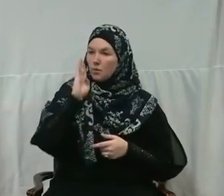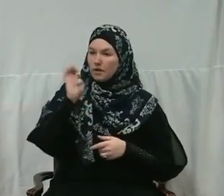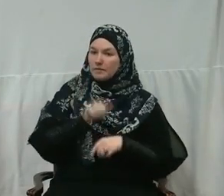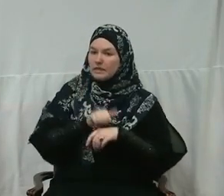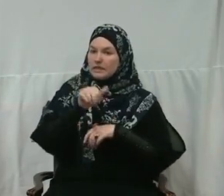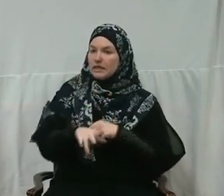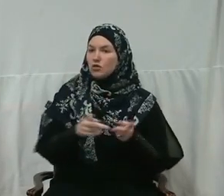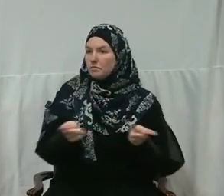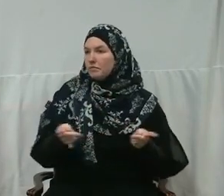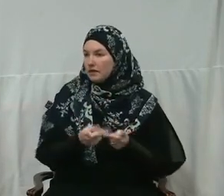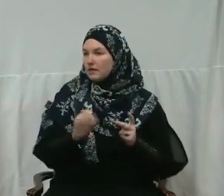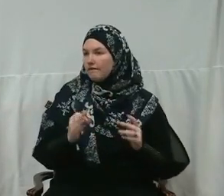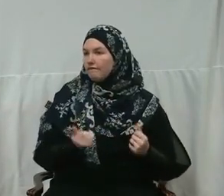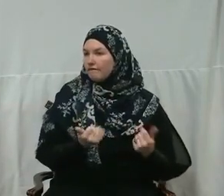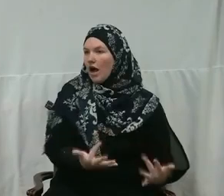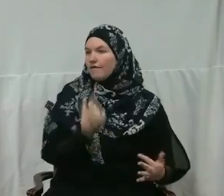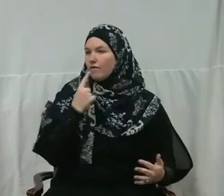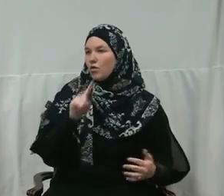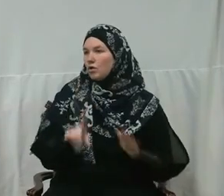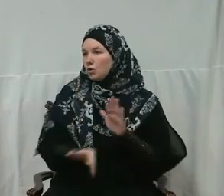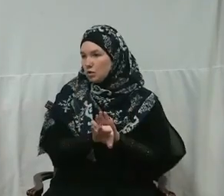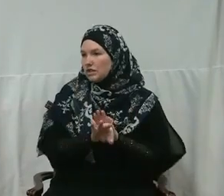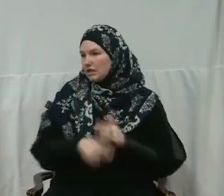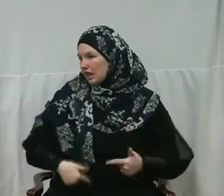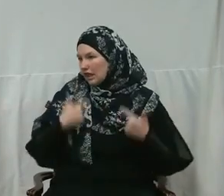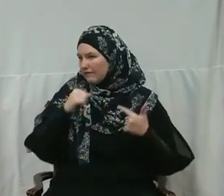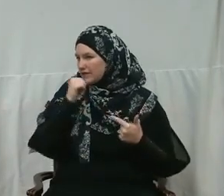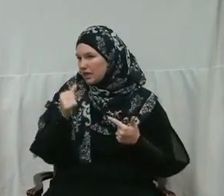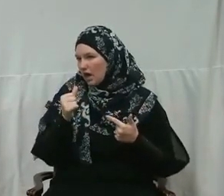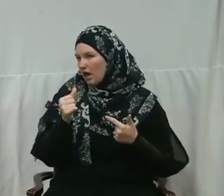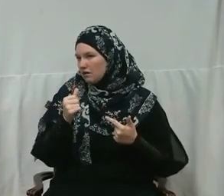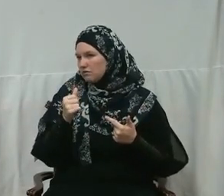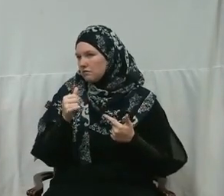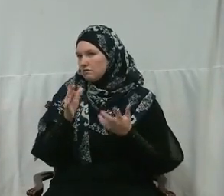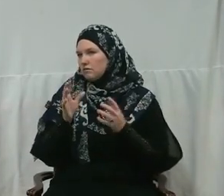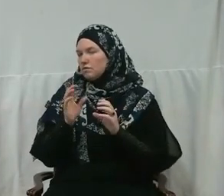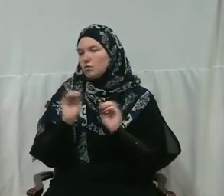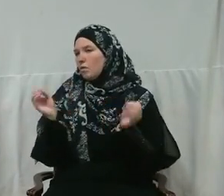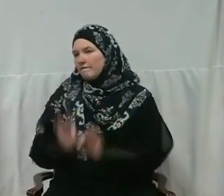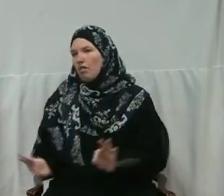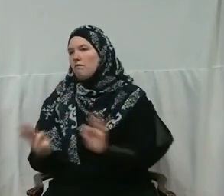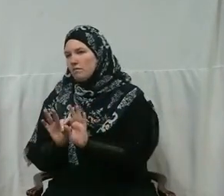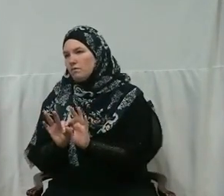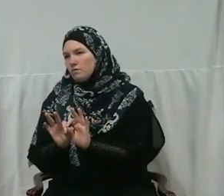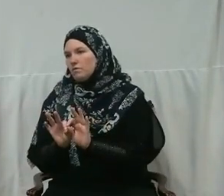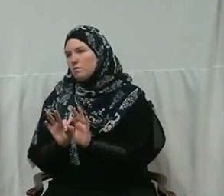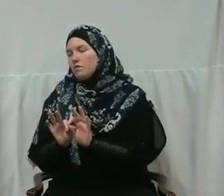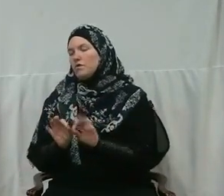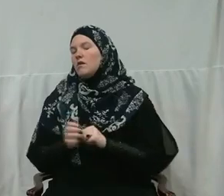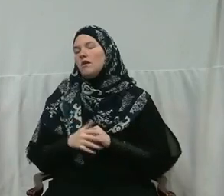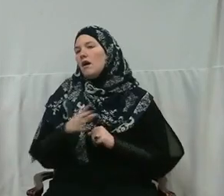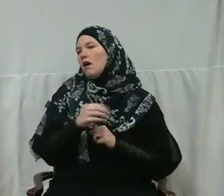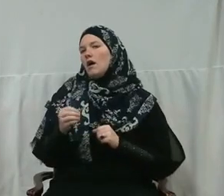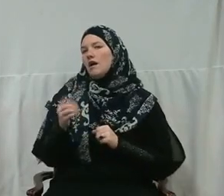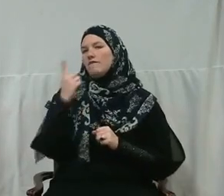the blaze of fire for choosing a life that is not worthless, that is worthless, is not worth it, and